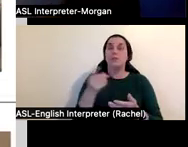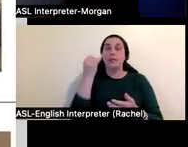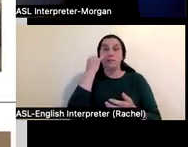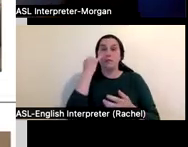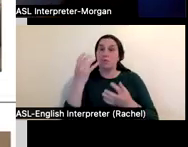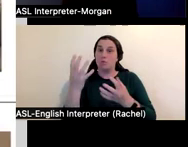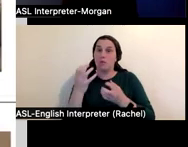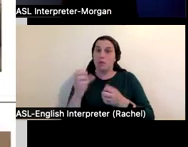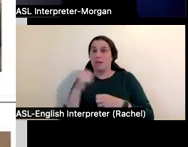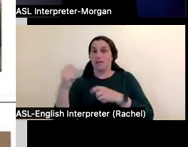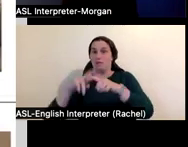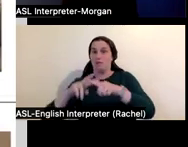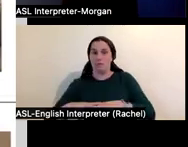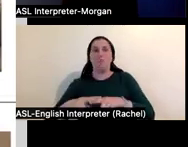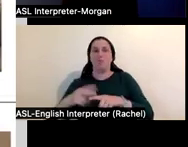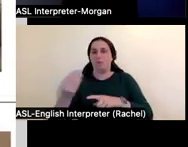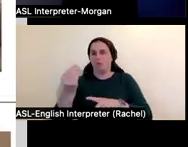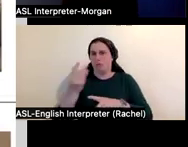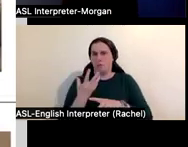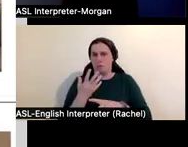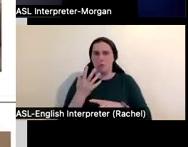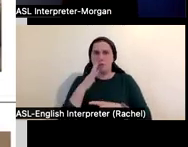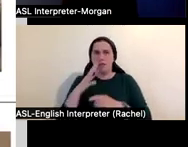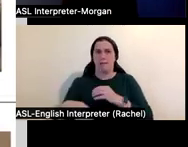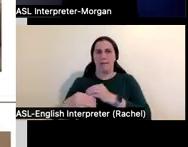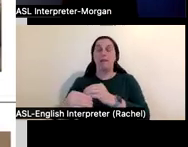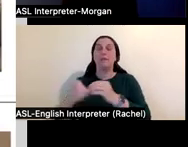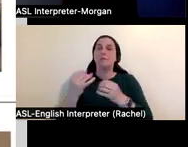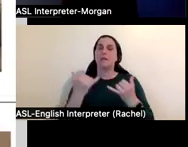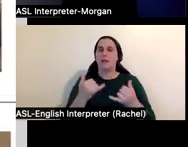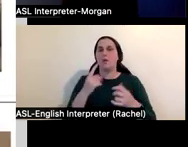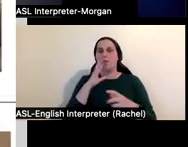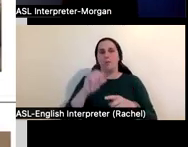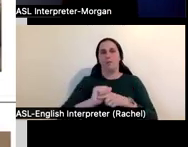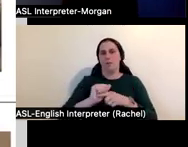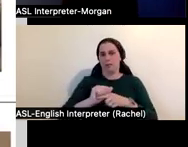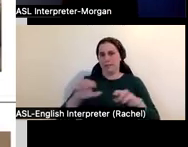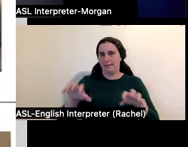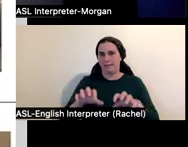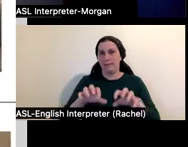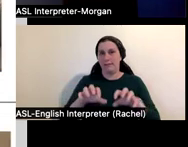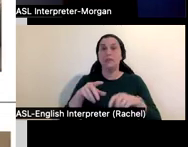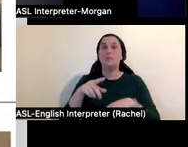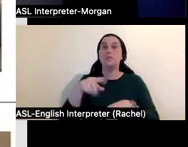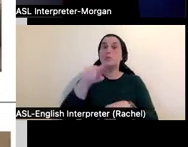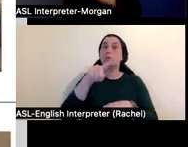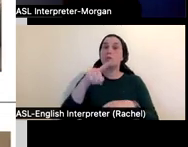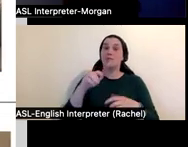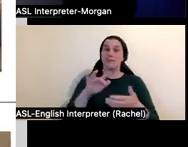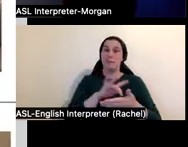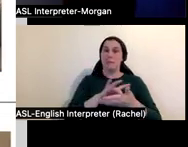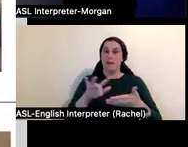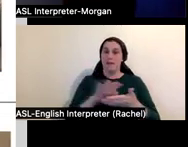me. We're gonna do a little activity, and you're gonna take your blank paper from